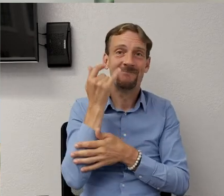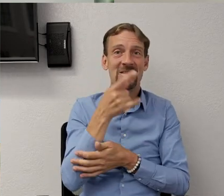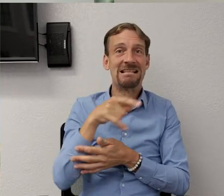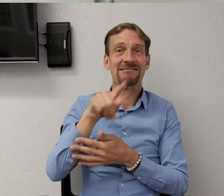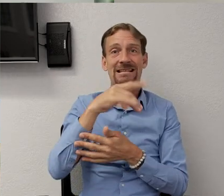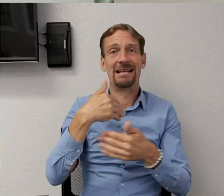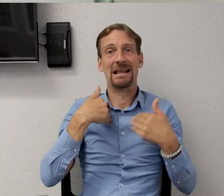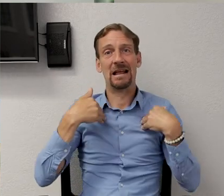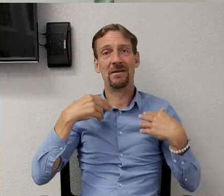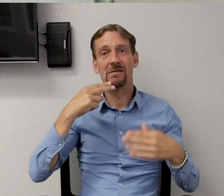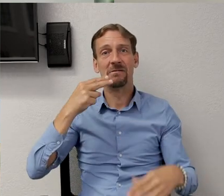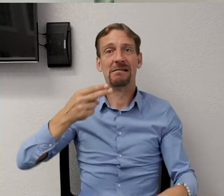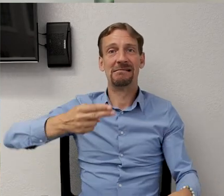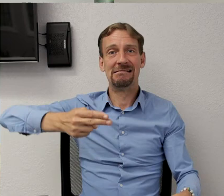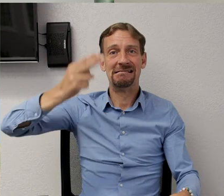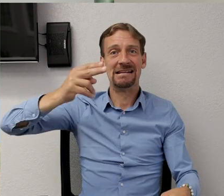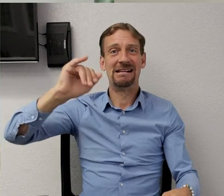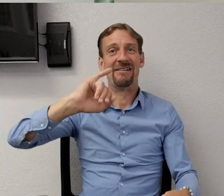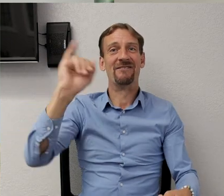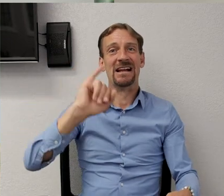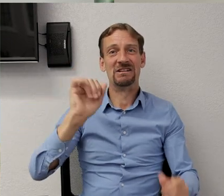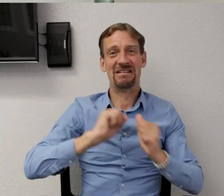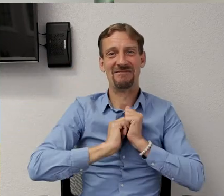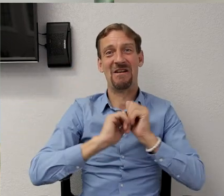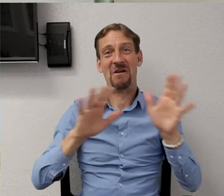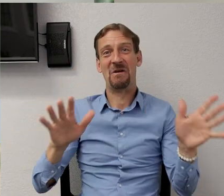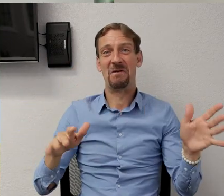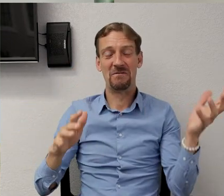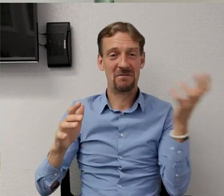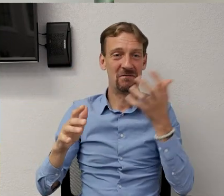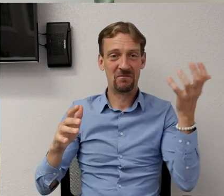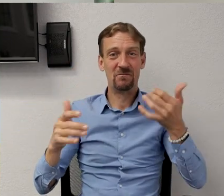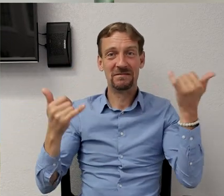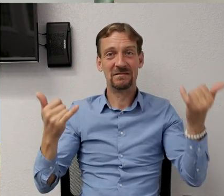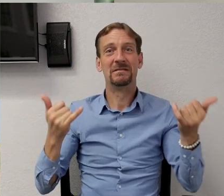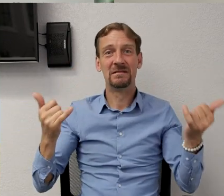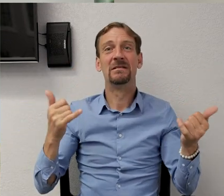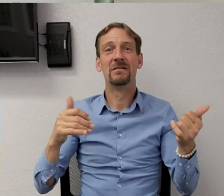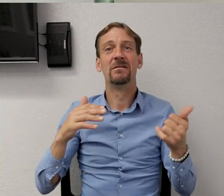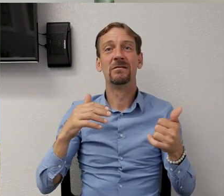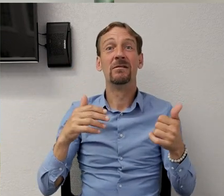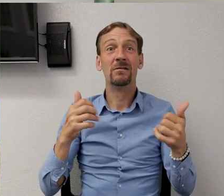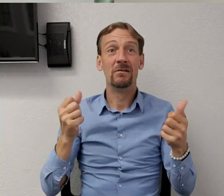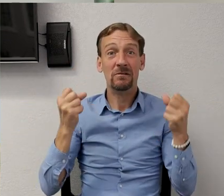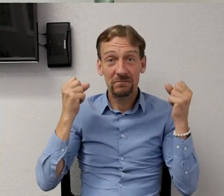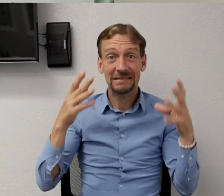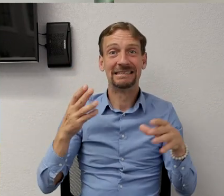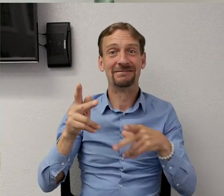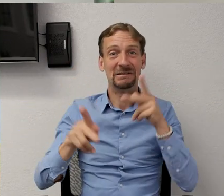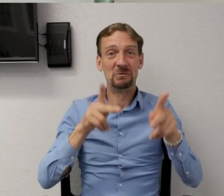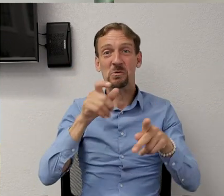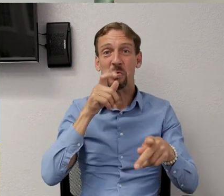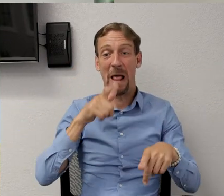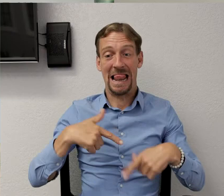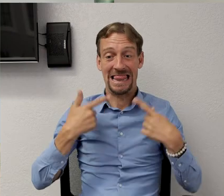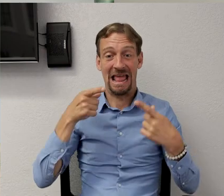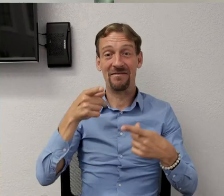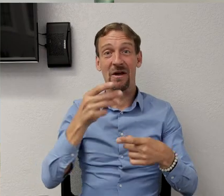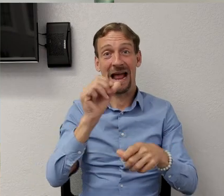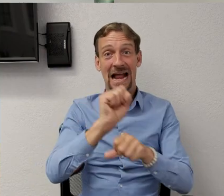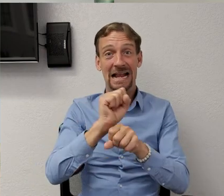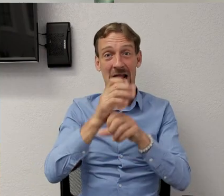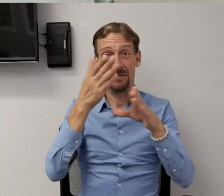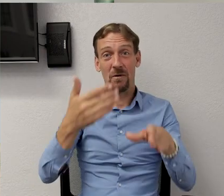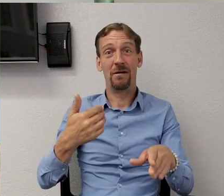incredibly high infection rate, I mean, virtually, at this point, almost virtually every resident and employee seems to